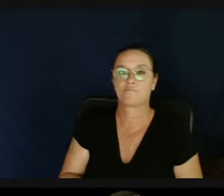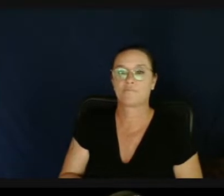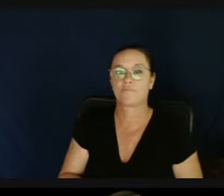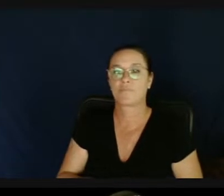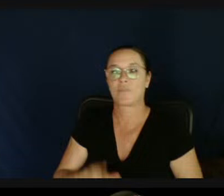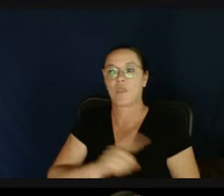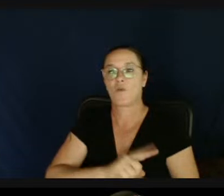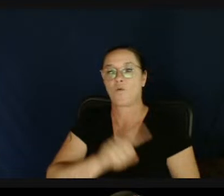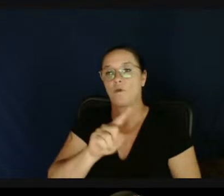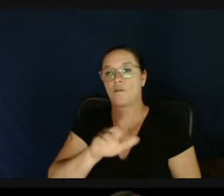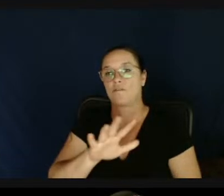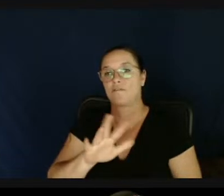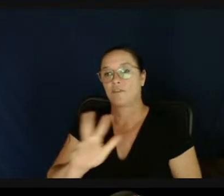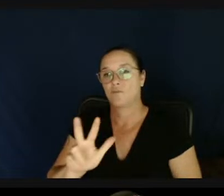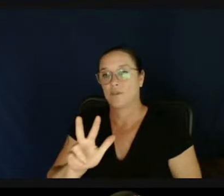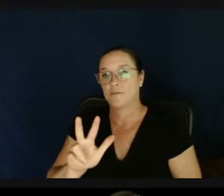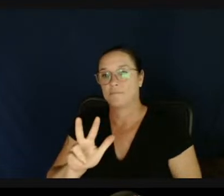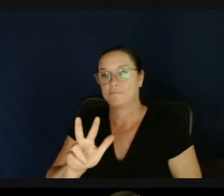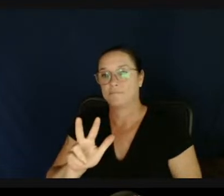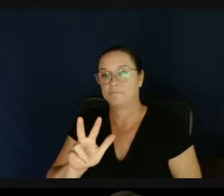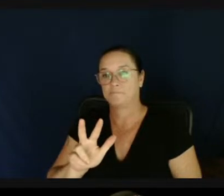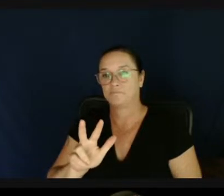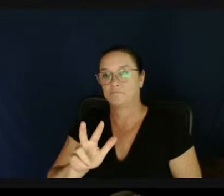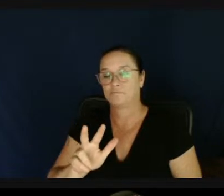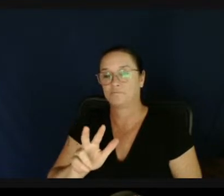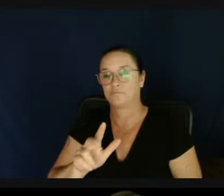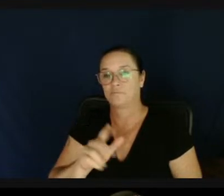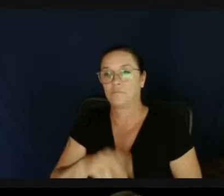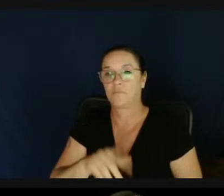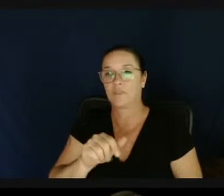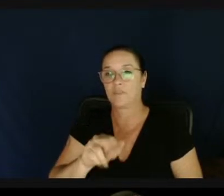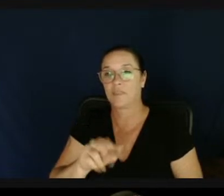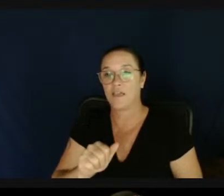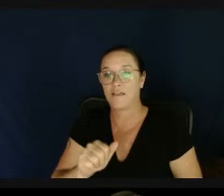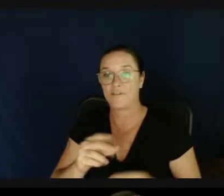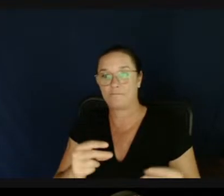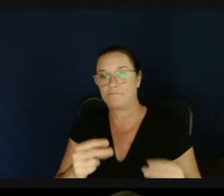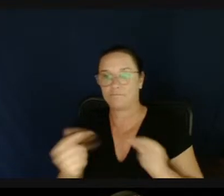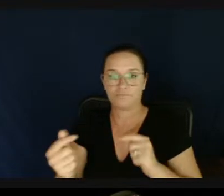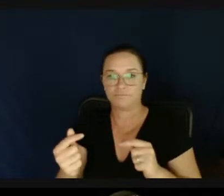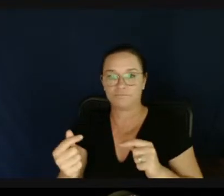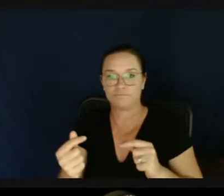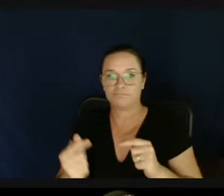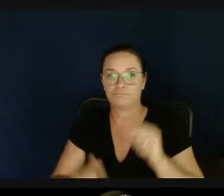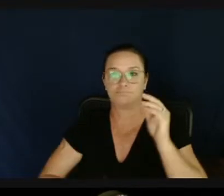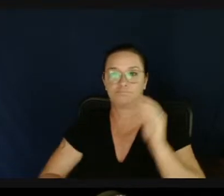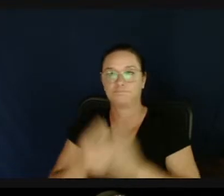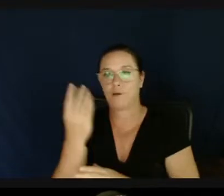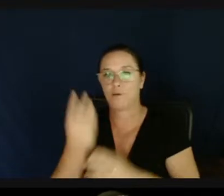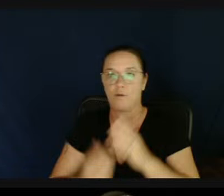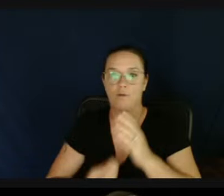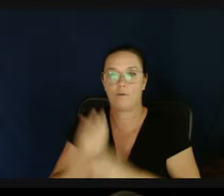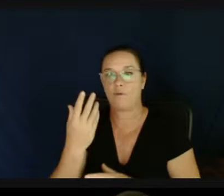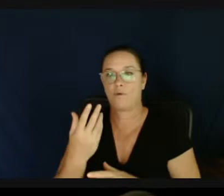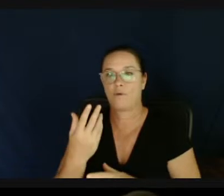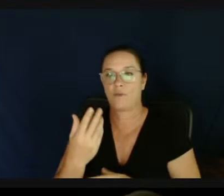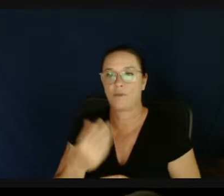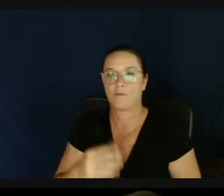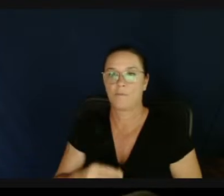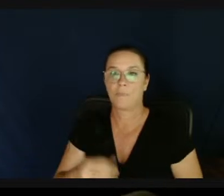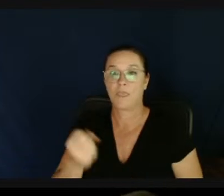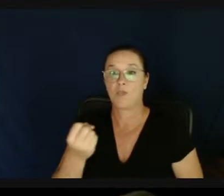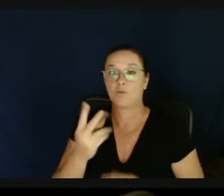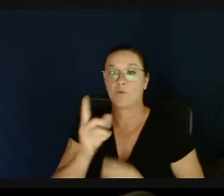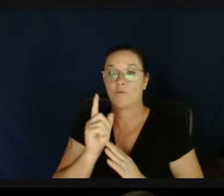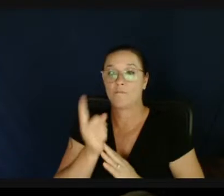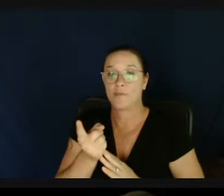At 1:53, December 17th, lava began to surge from the vent. And 12